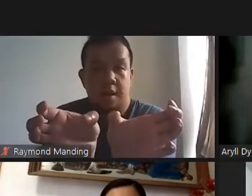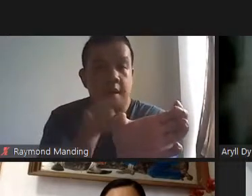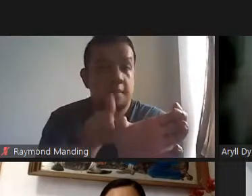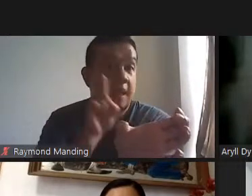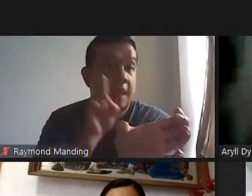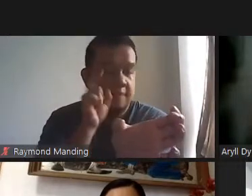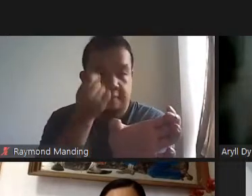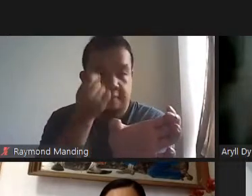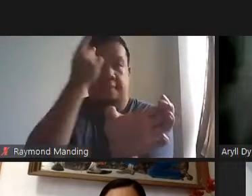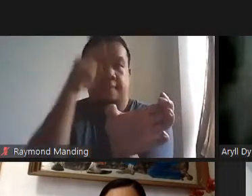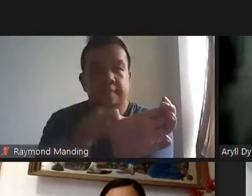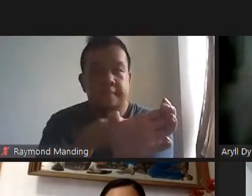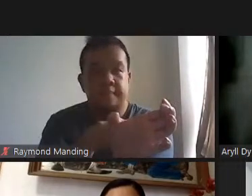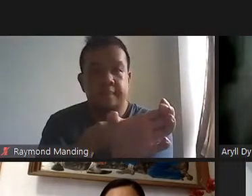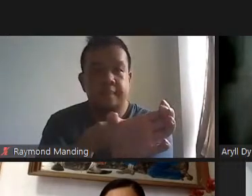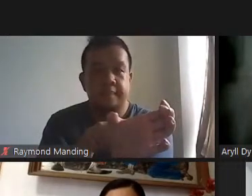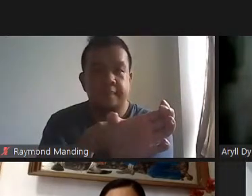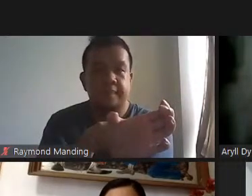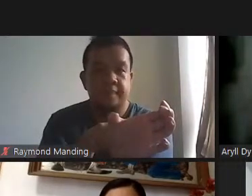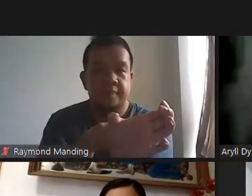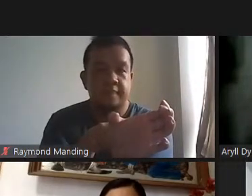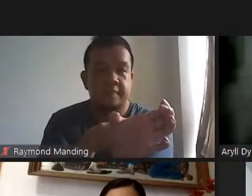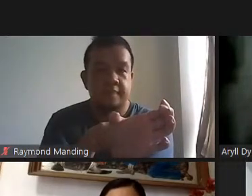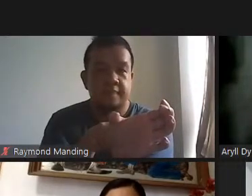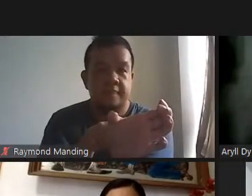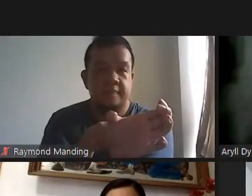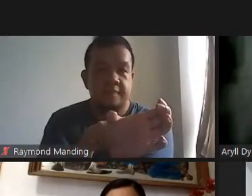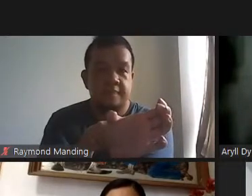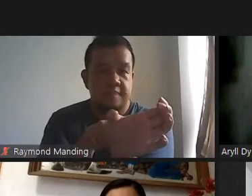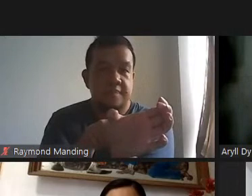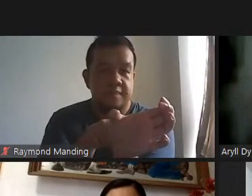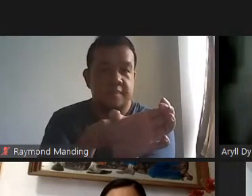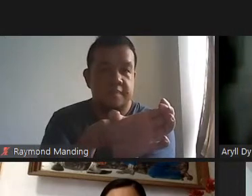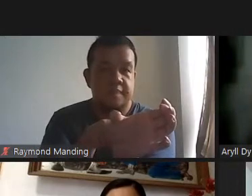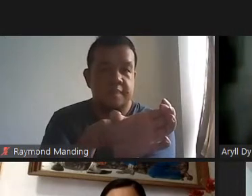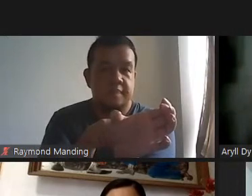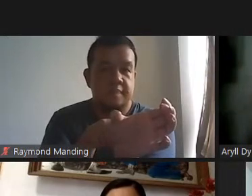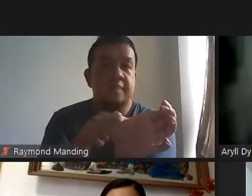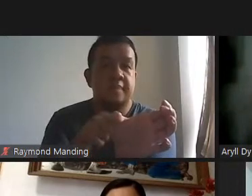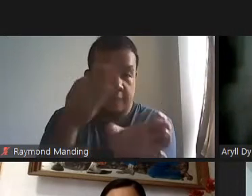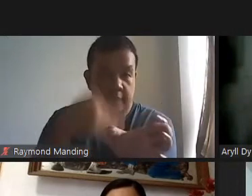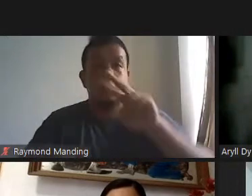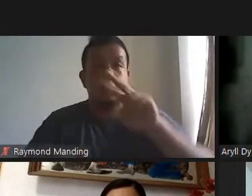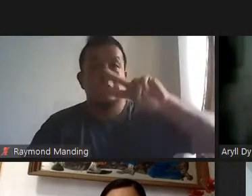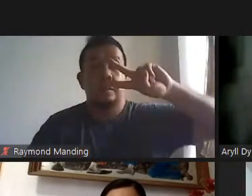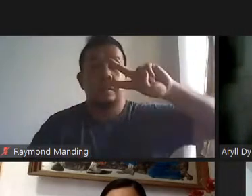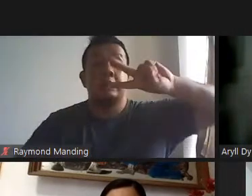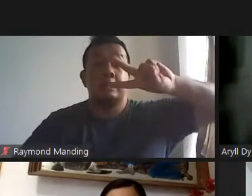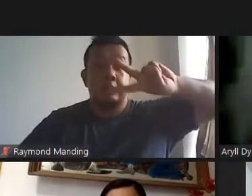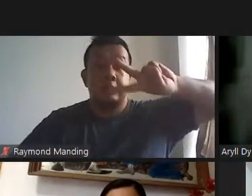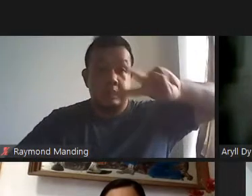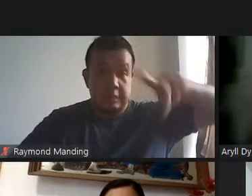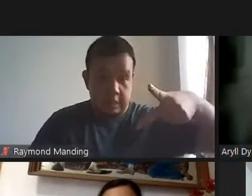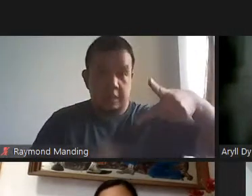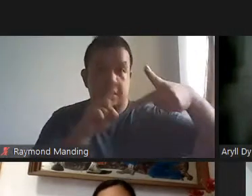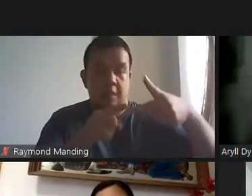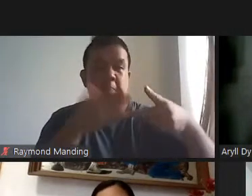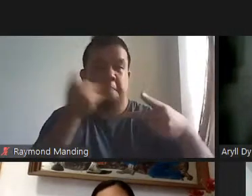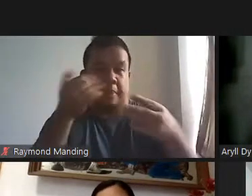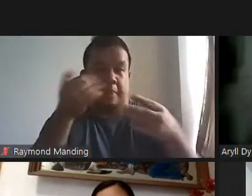kasamang picture, and you show that together so that the deaf would easily understand and visualize it.